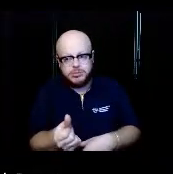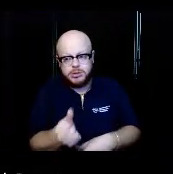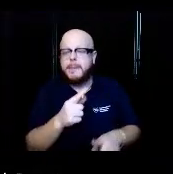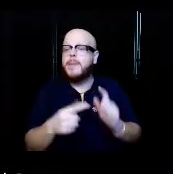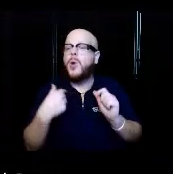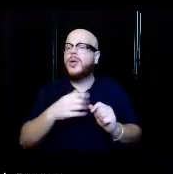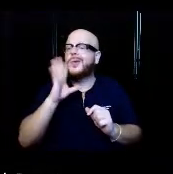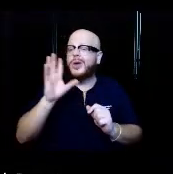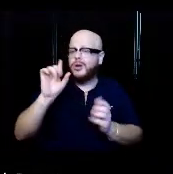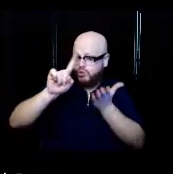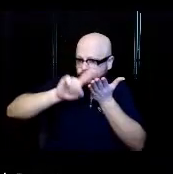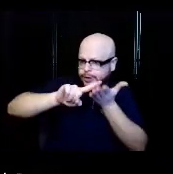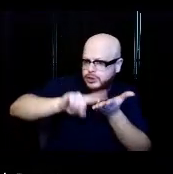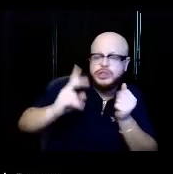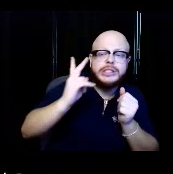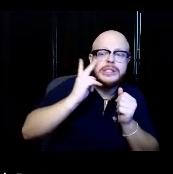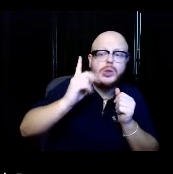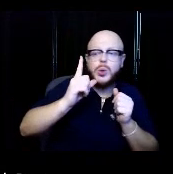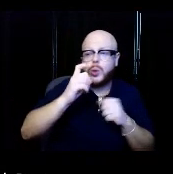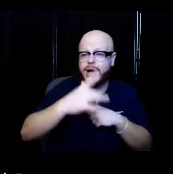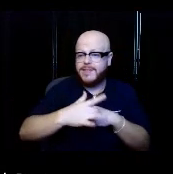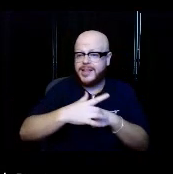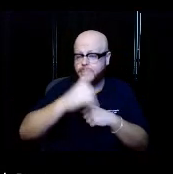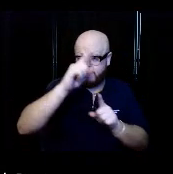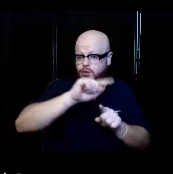on-site event.